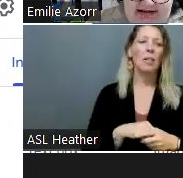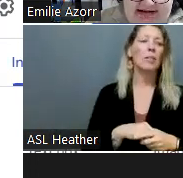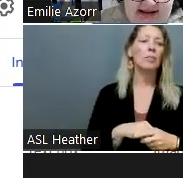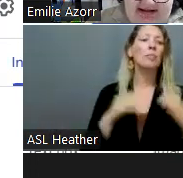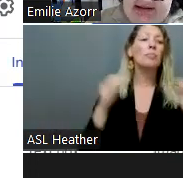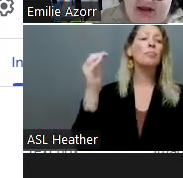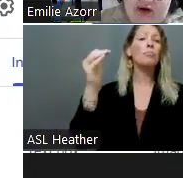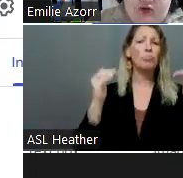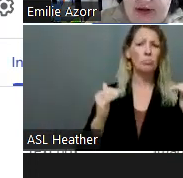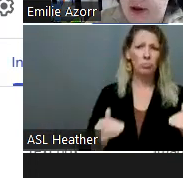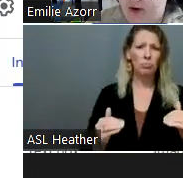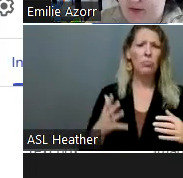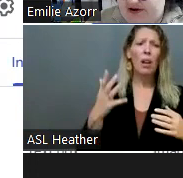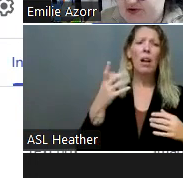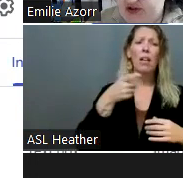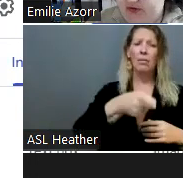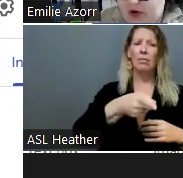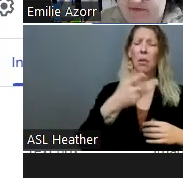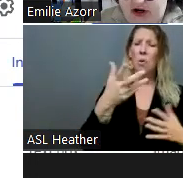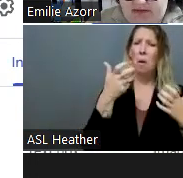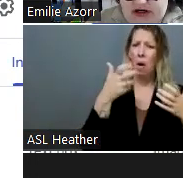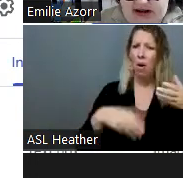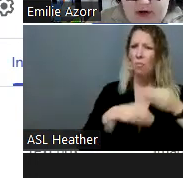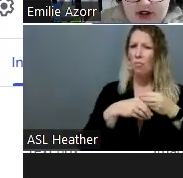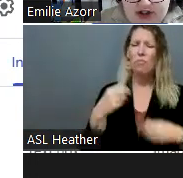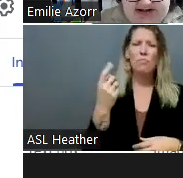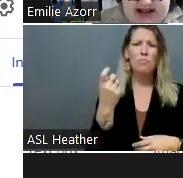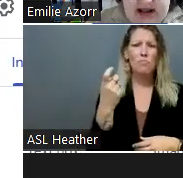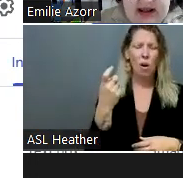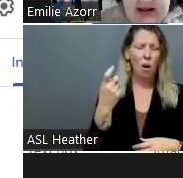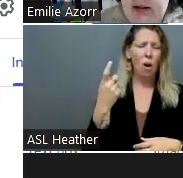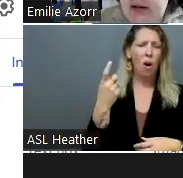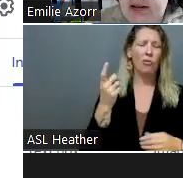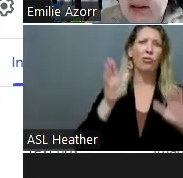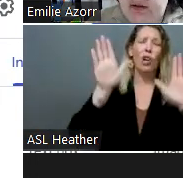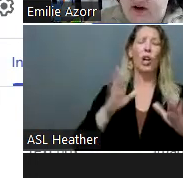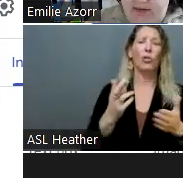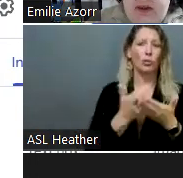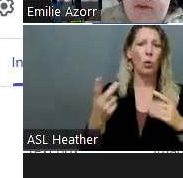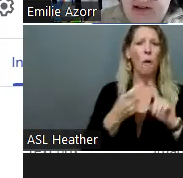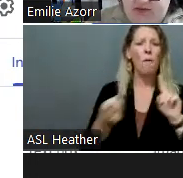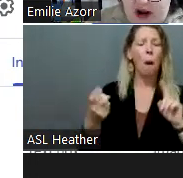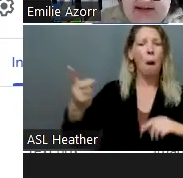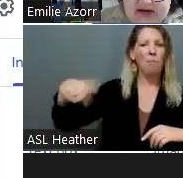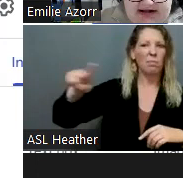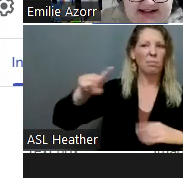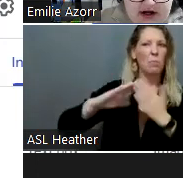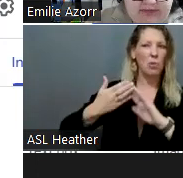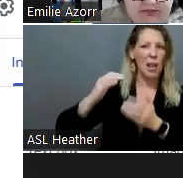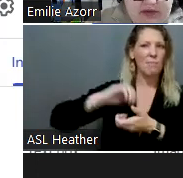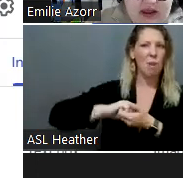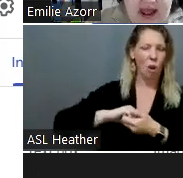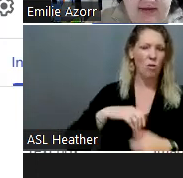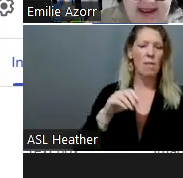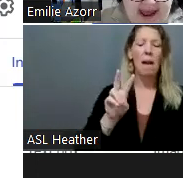Lastly, we wanted to link this other really great resource from one of our community partners. This is from the Victim Rights Law